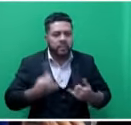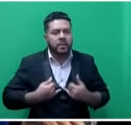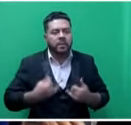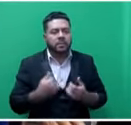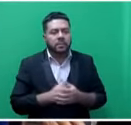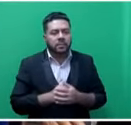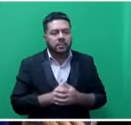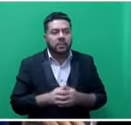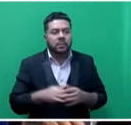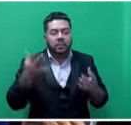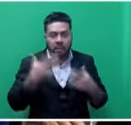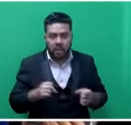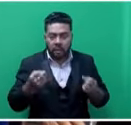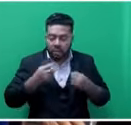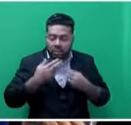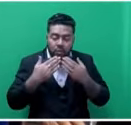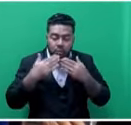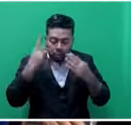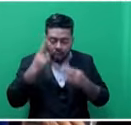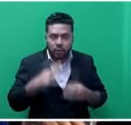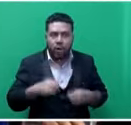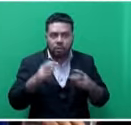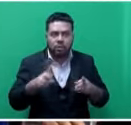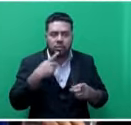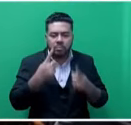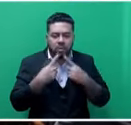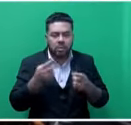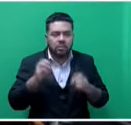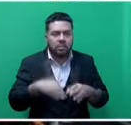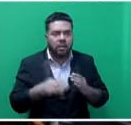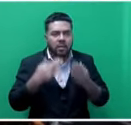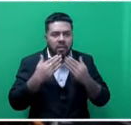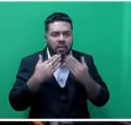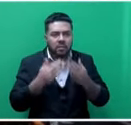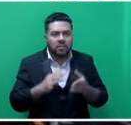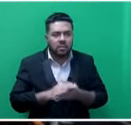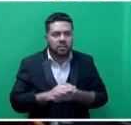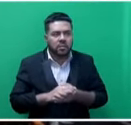I thank you, sir, for the opportunity to speak on this motion. Nasa Valeu.